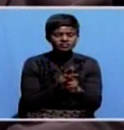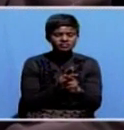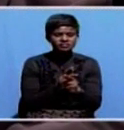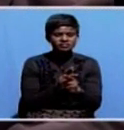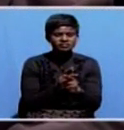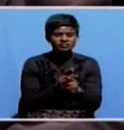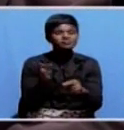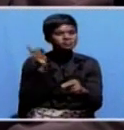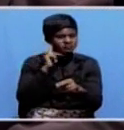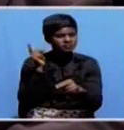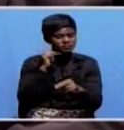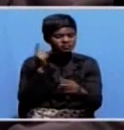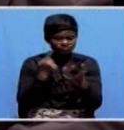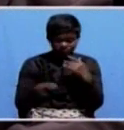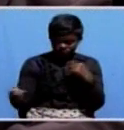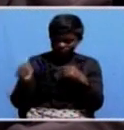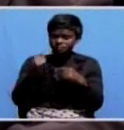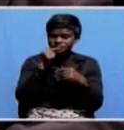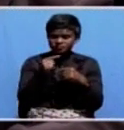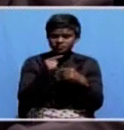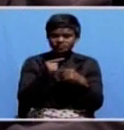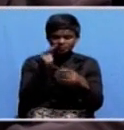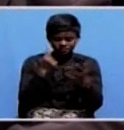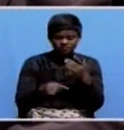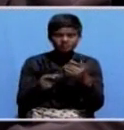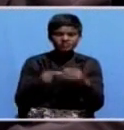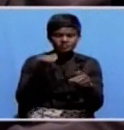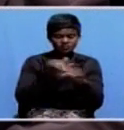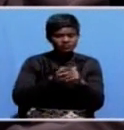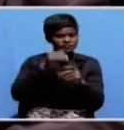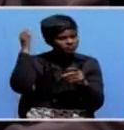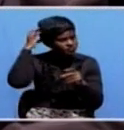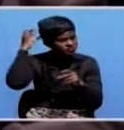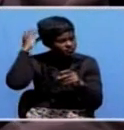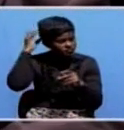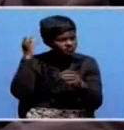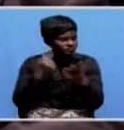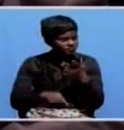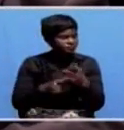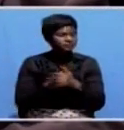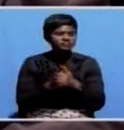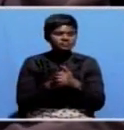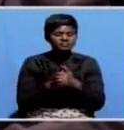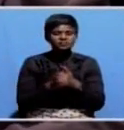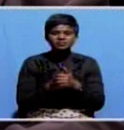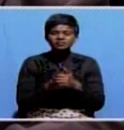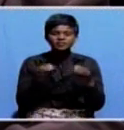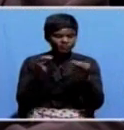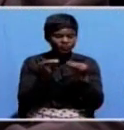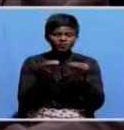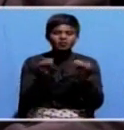you heard what he had to say. Because what is in the brain, my brother, is more